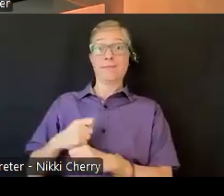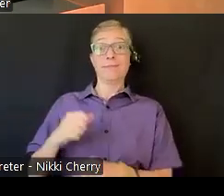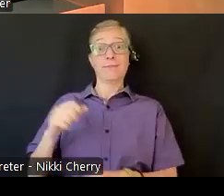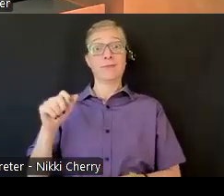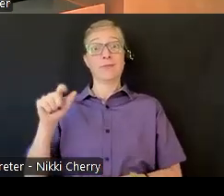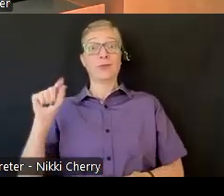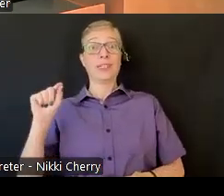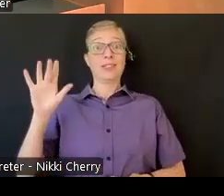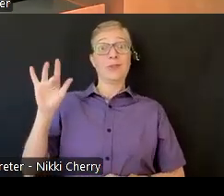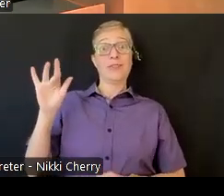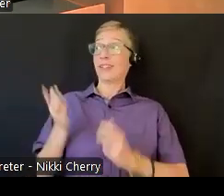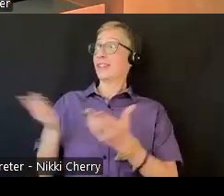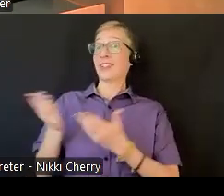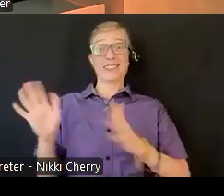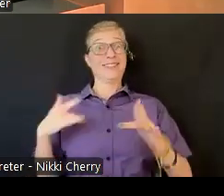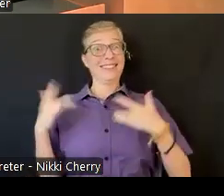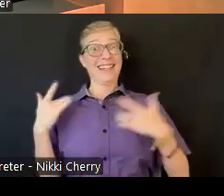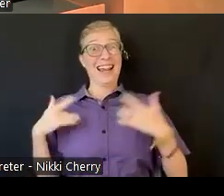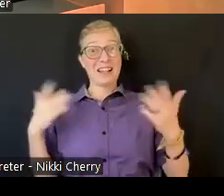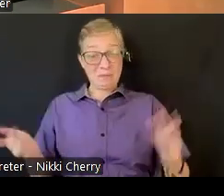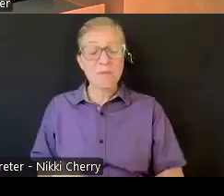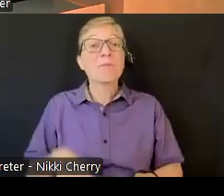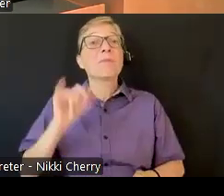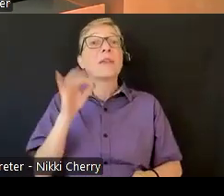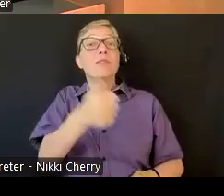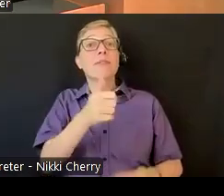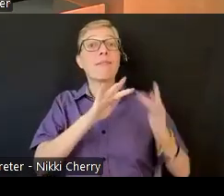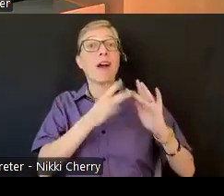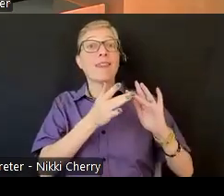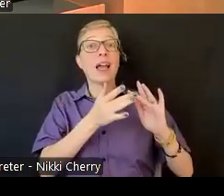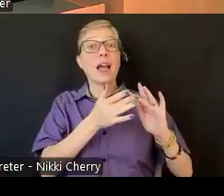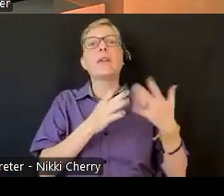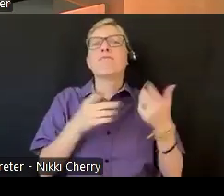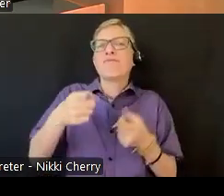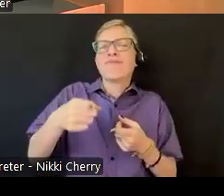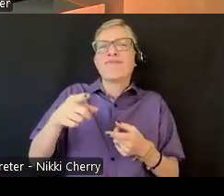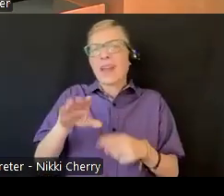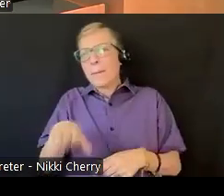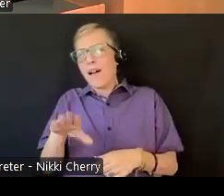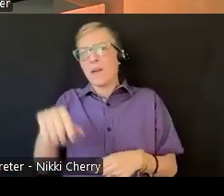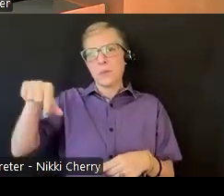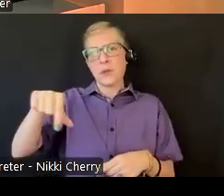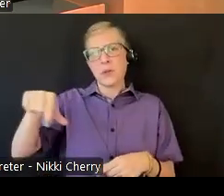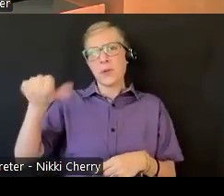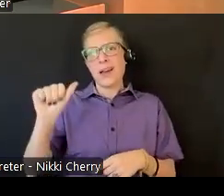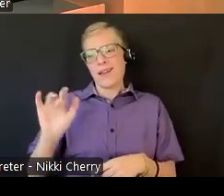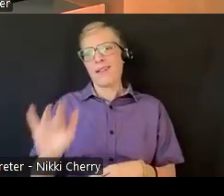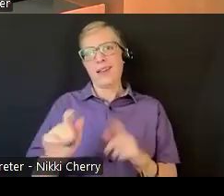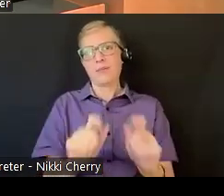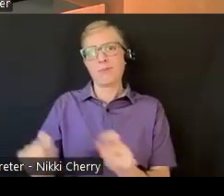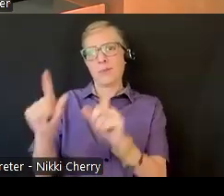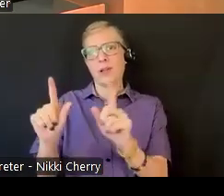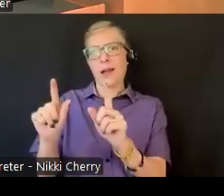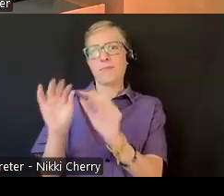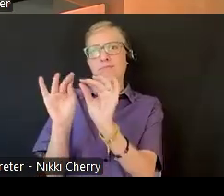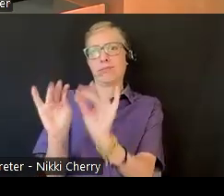That's very exciting. Or if you're online, you can go ahead and use the Q&A function and put those questions in the chat, and I'll read them out